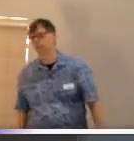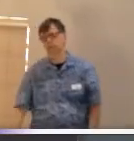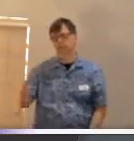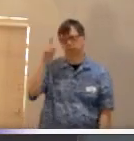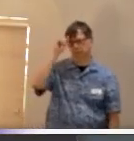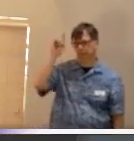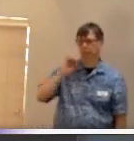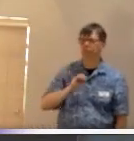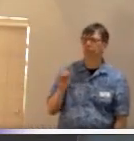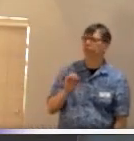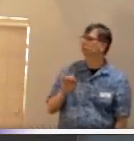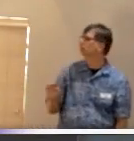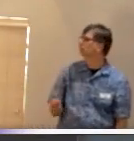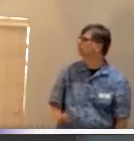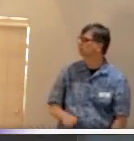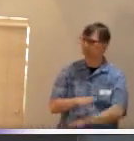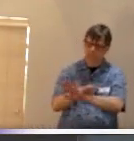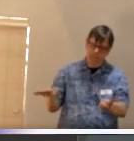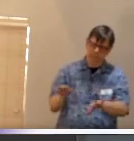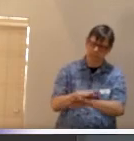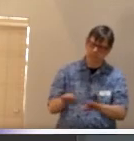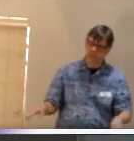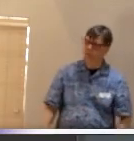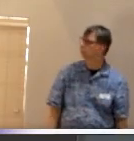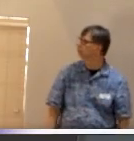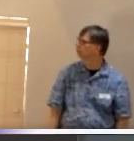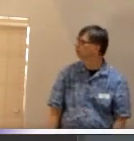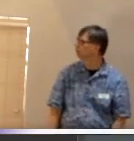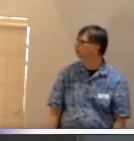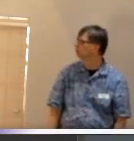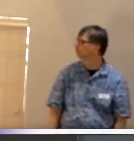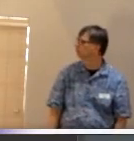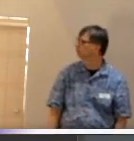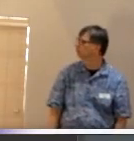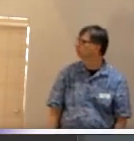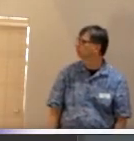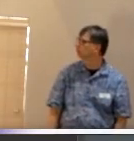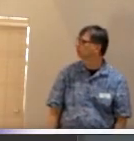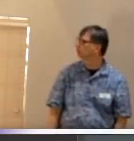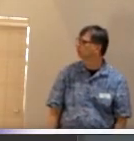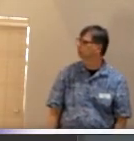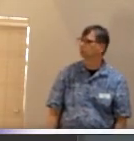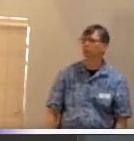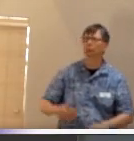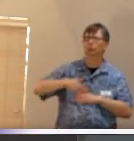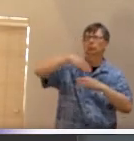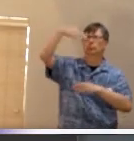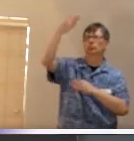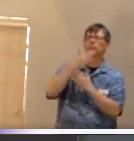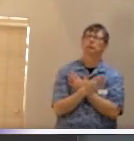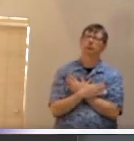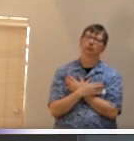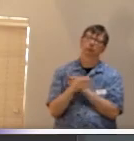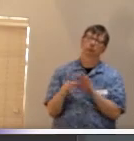like, do you want ice cream? I'm like, no. And she's like, oh, I shouldn't eat it. I go, but it might be the most loving thing that you do for yourself today.